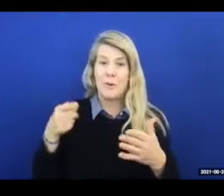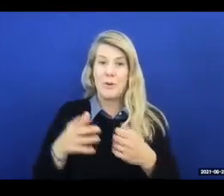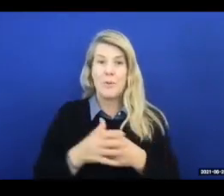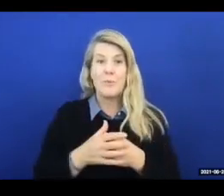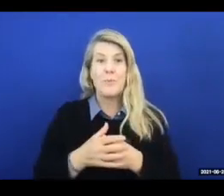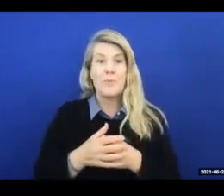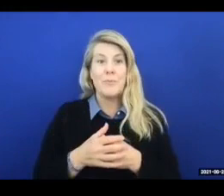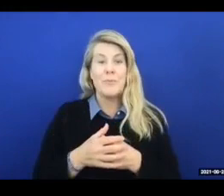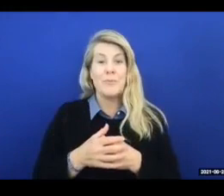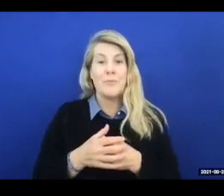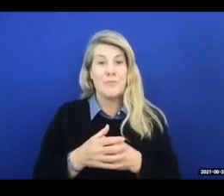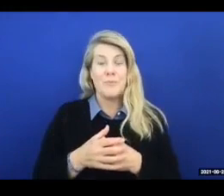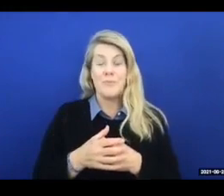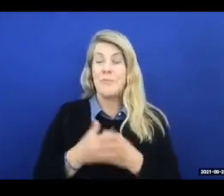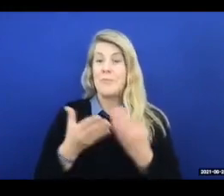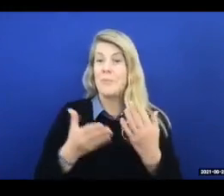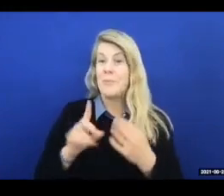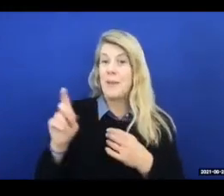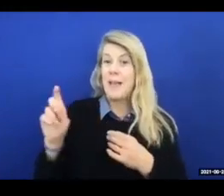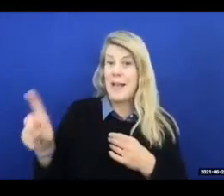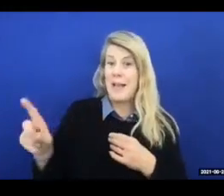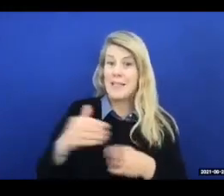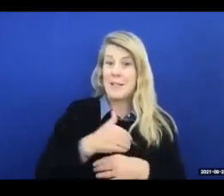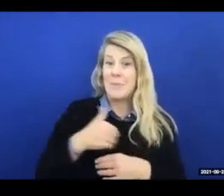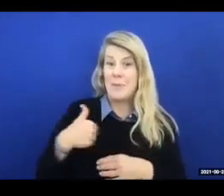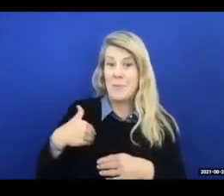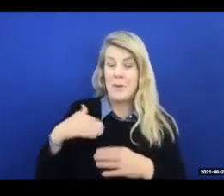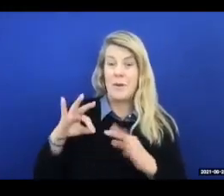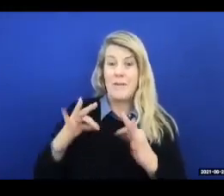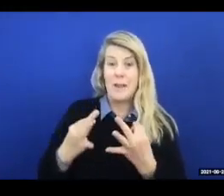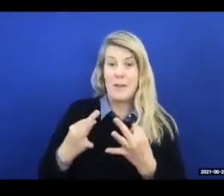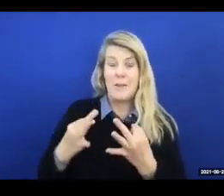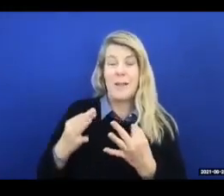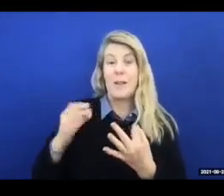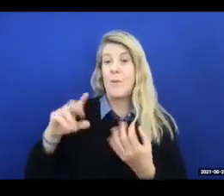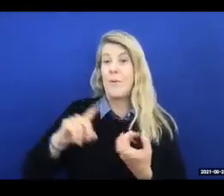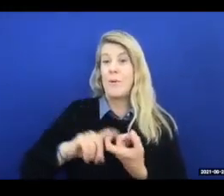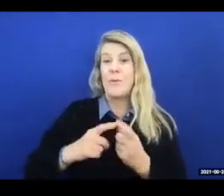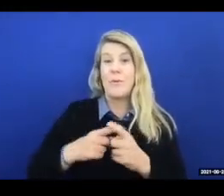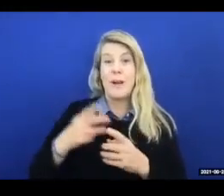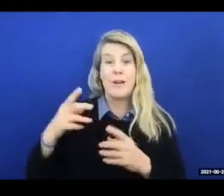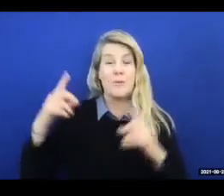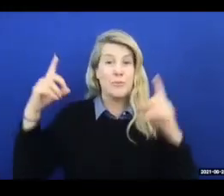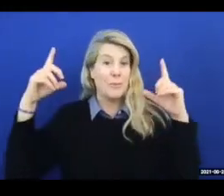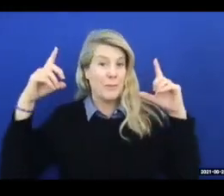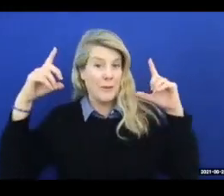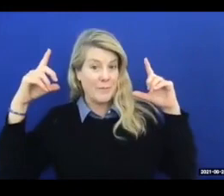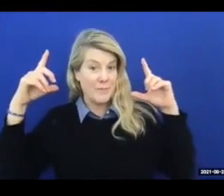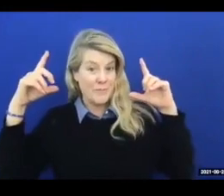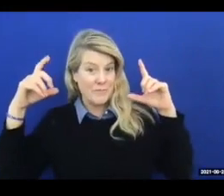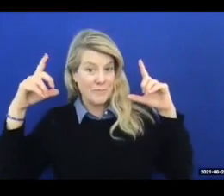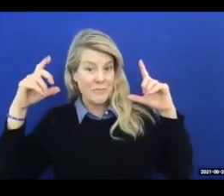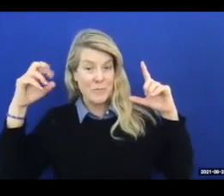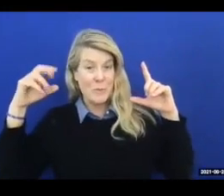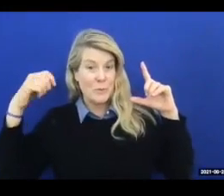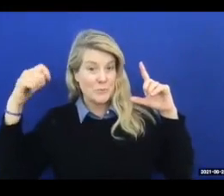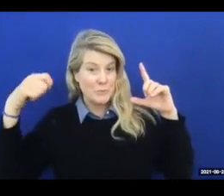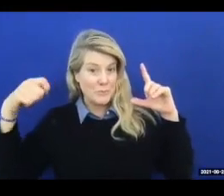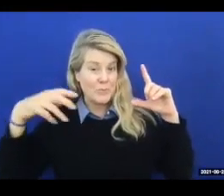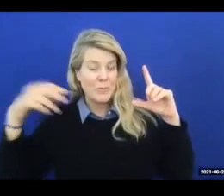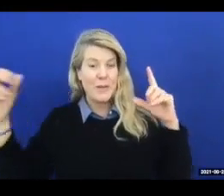Ask a member of your family or a friend to capture this moment for you on video and share it